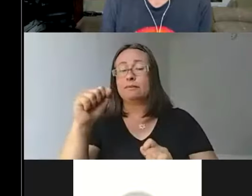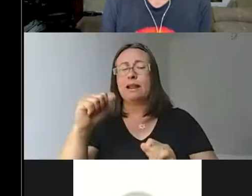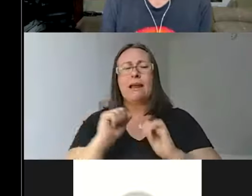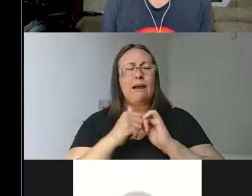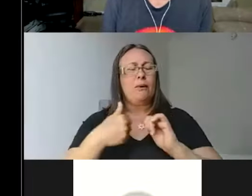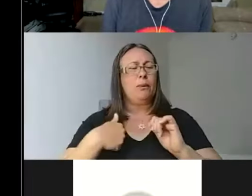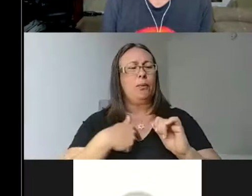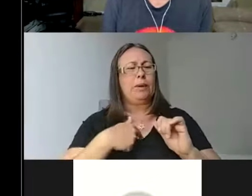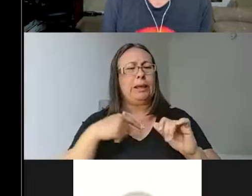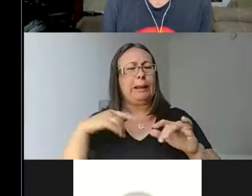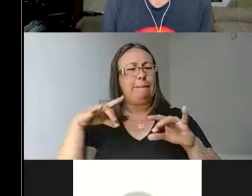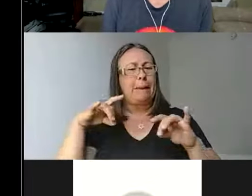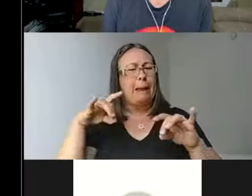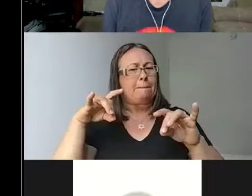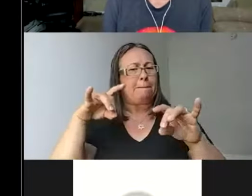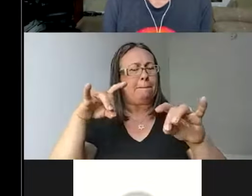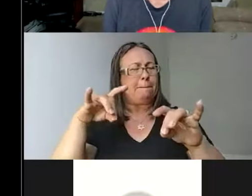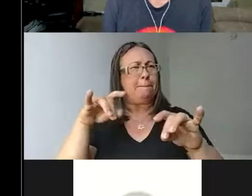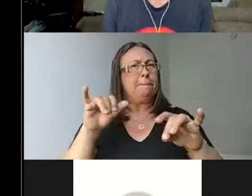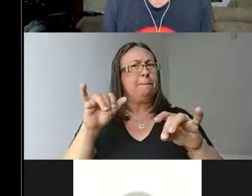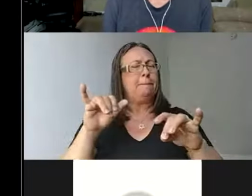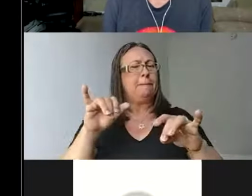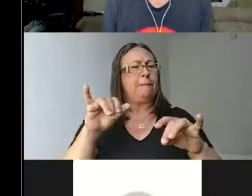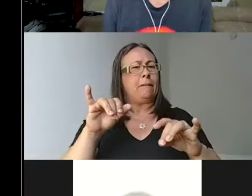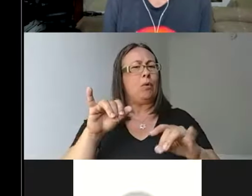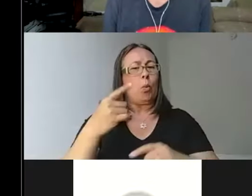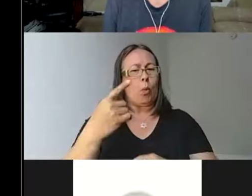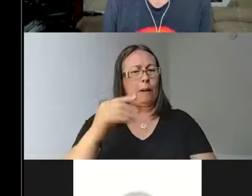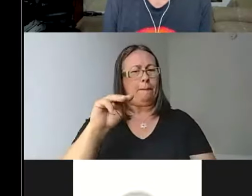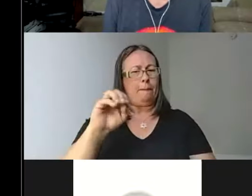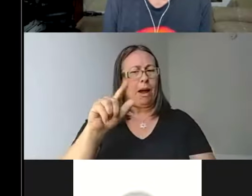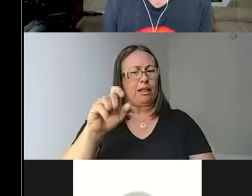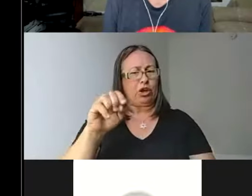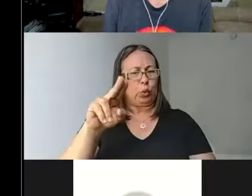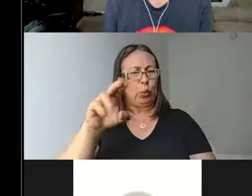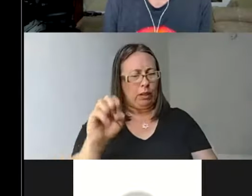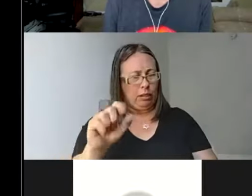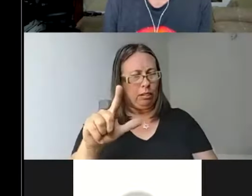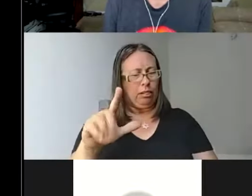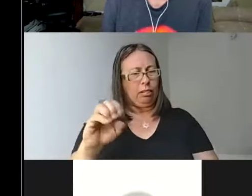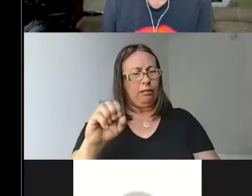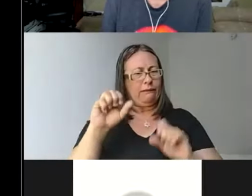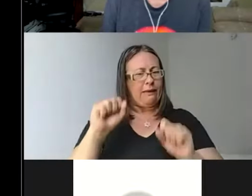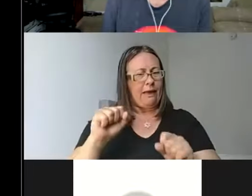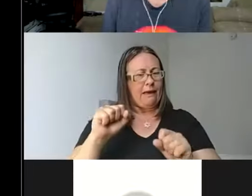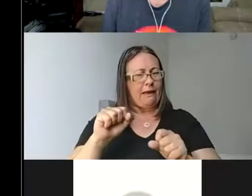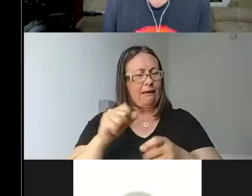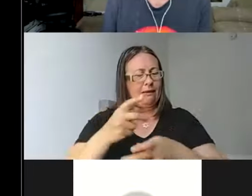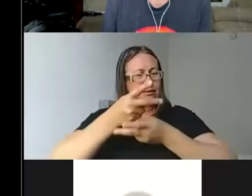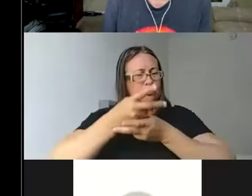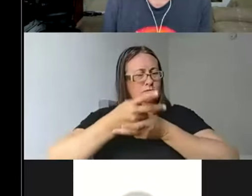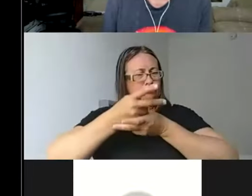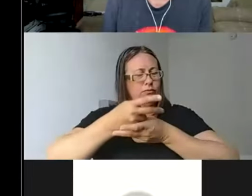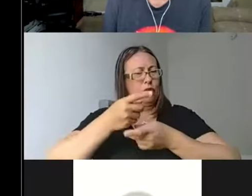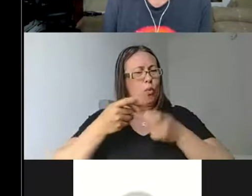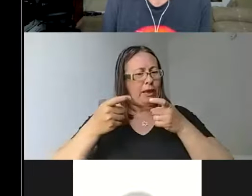different ways that the same molecule or the same pathway can regulate cell fate in different contexts. I mean,